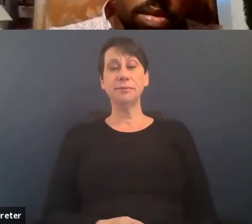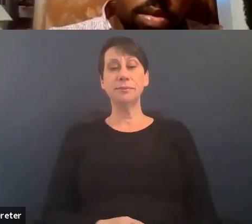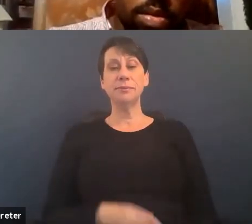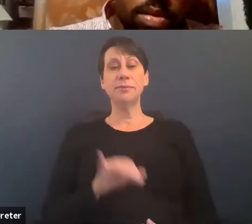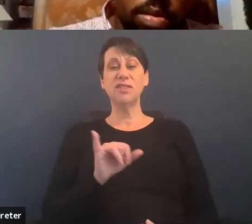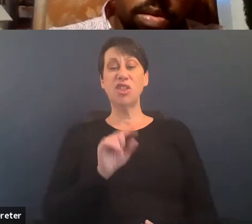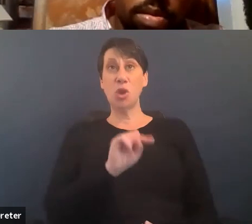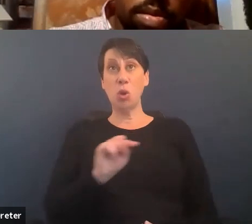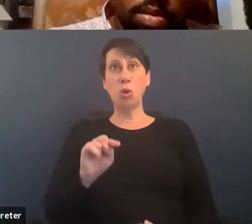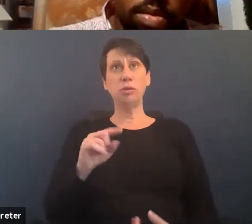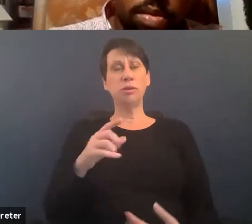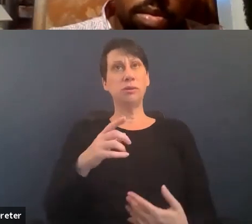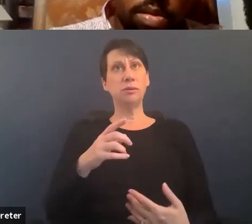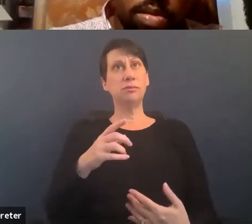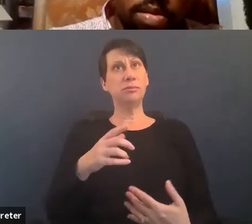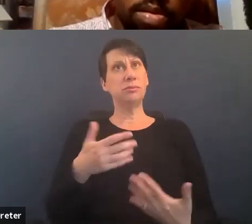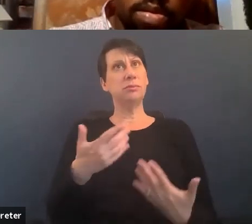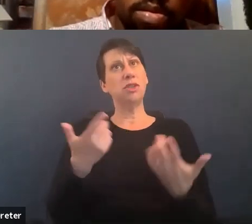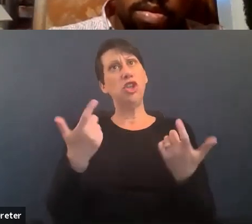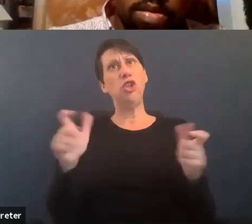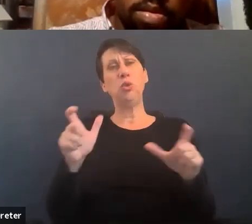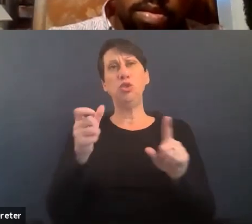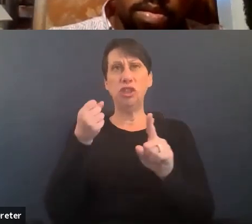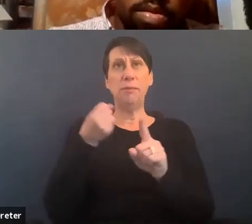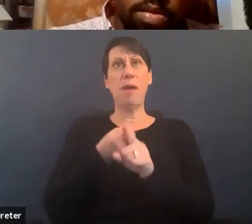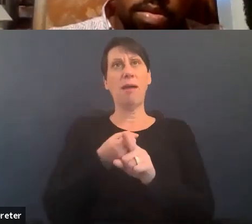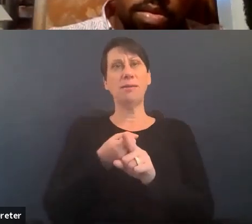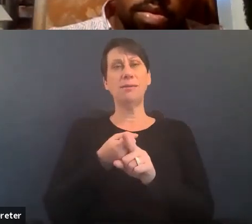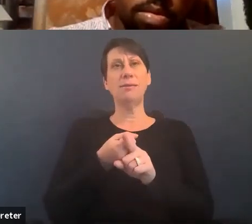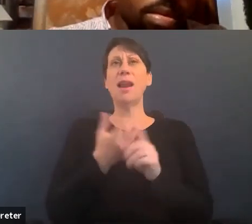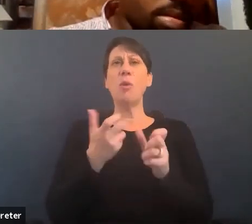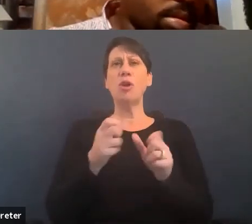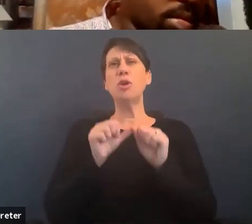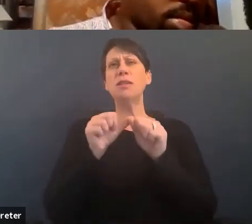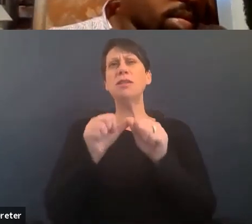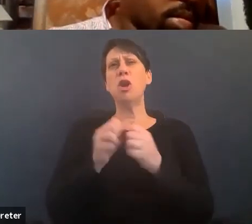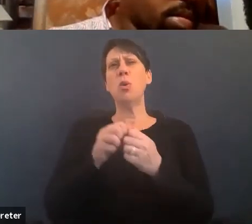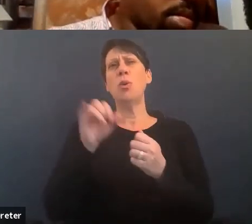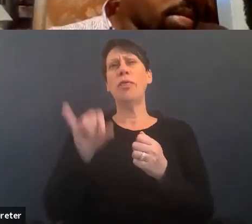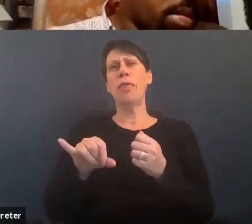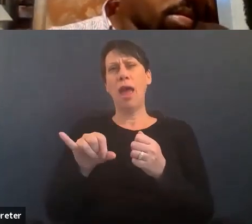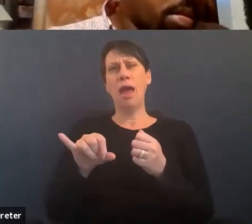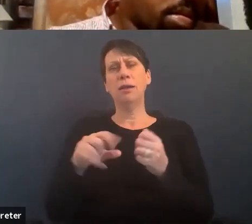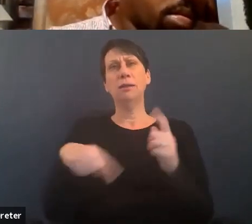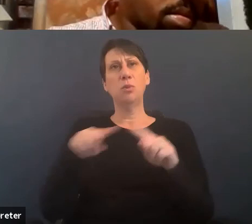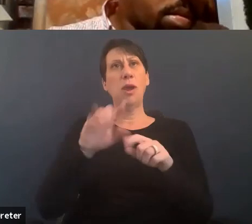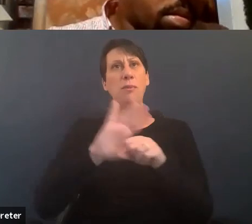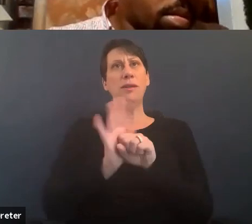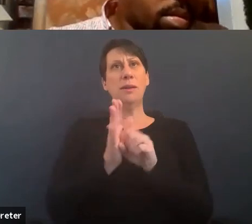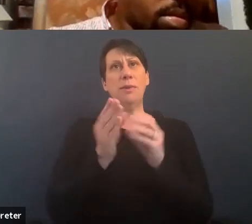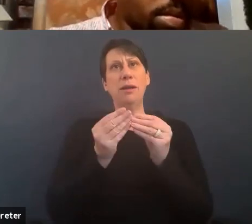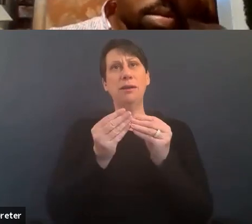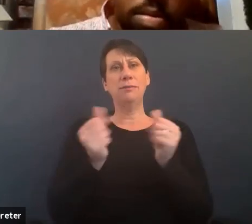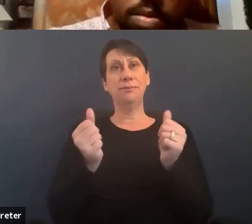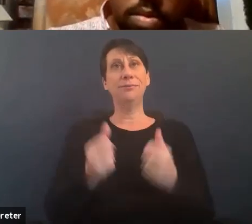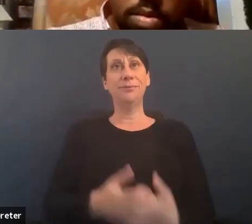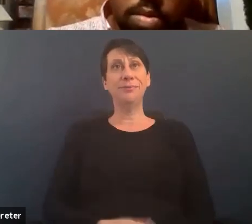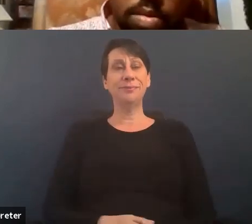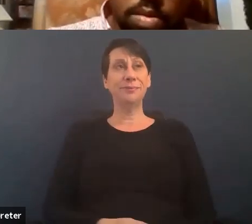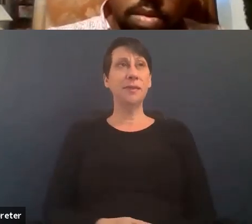impact. And I would like to continue to do that after the pandemic, is, keeping